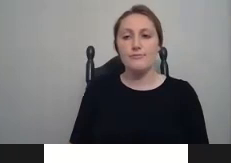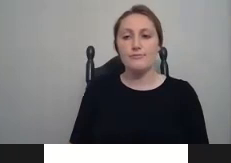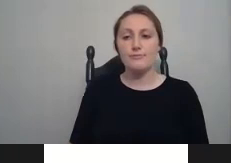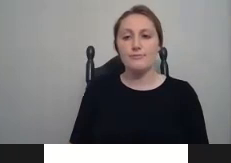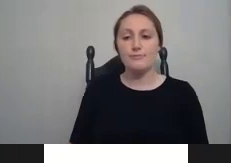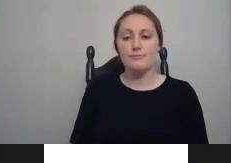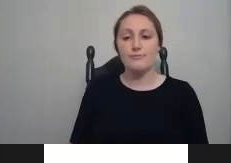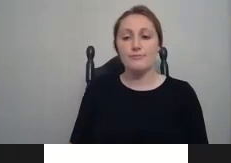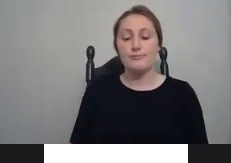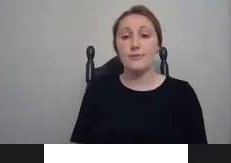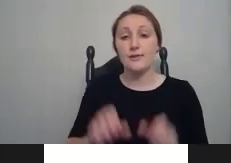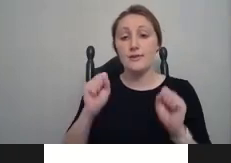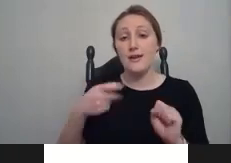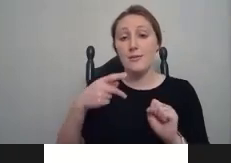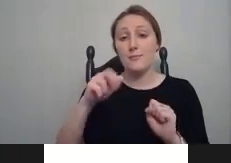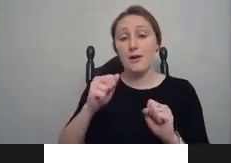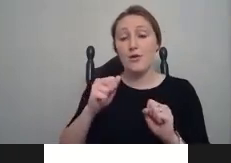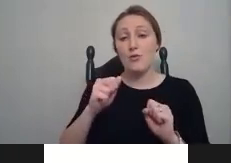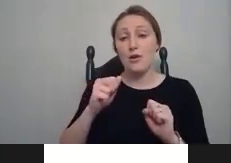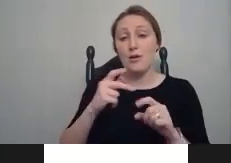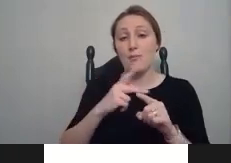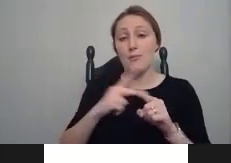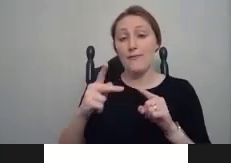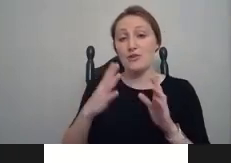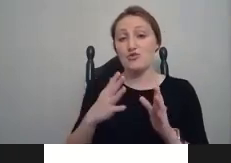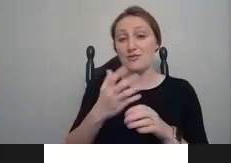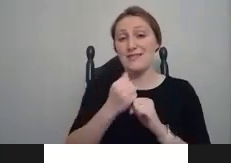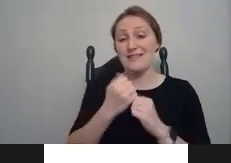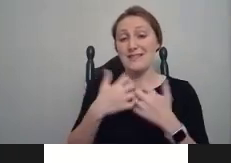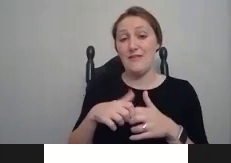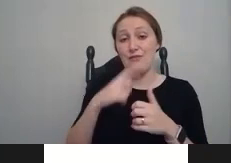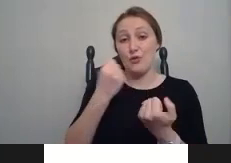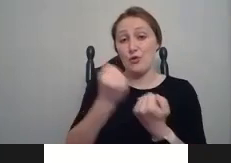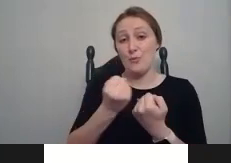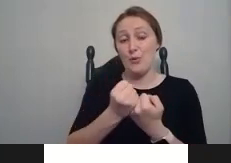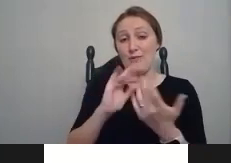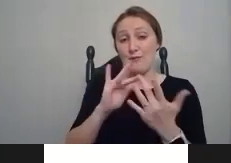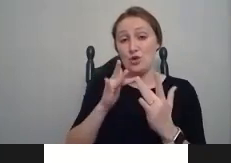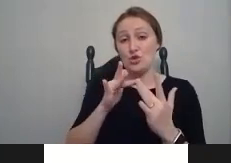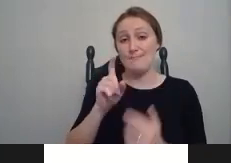Can paraprofessionals get a device to support virtually?